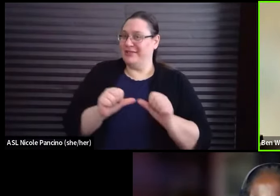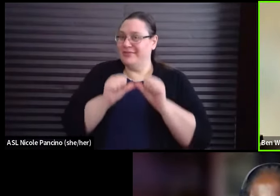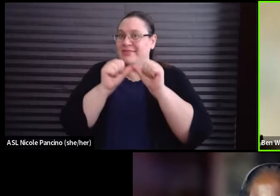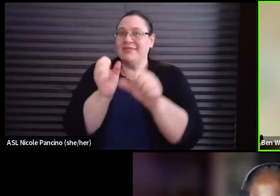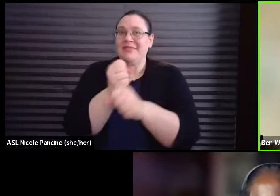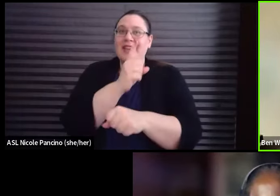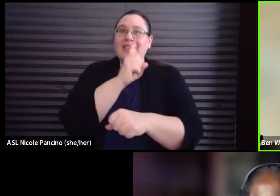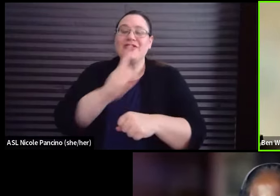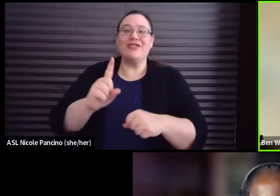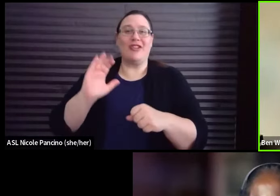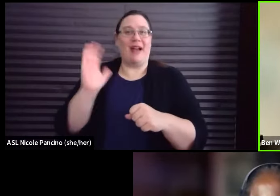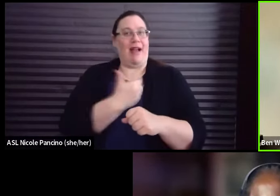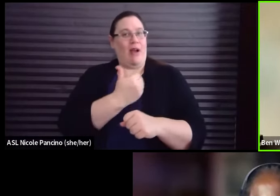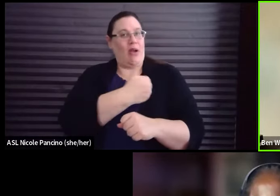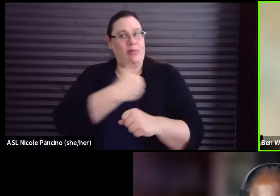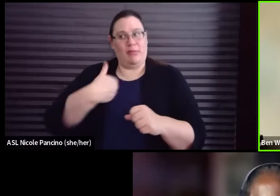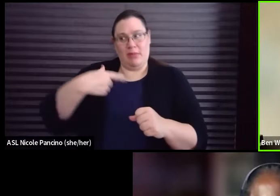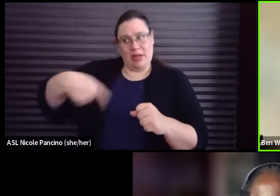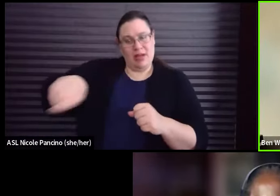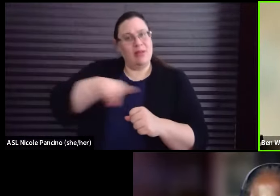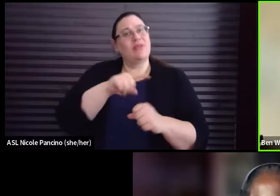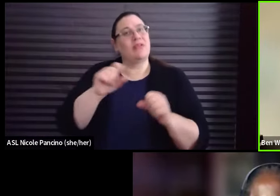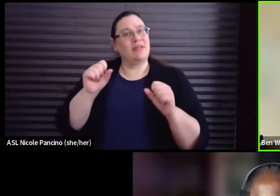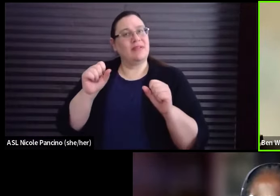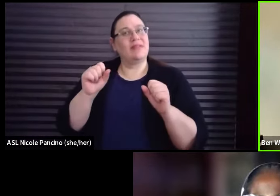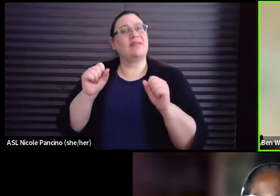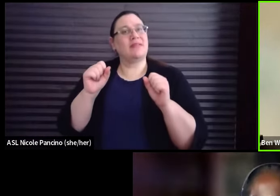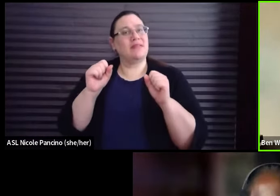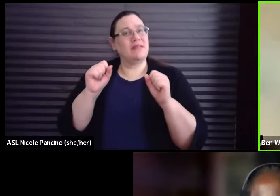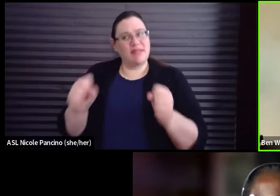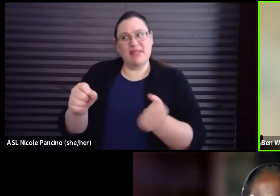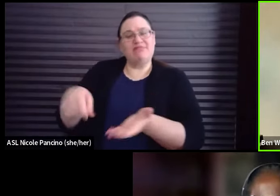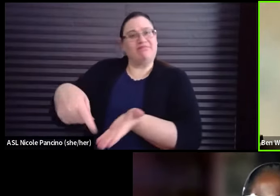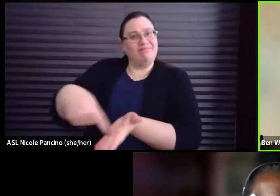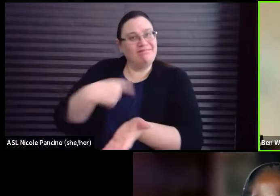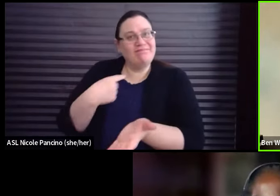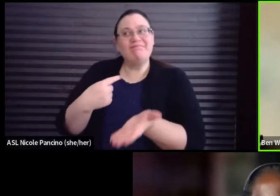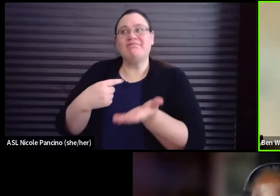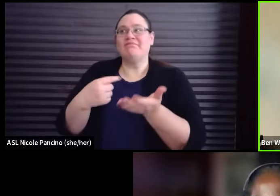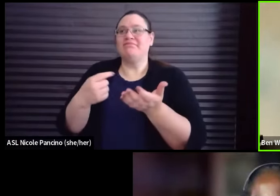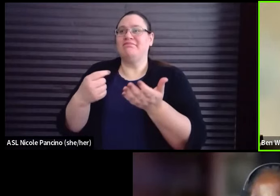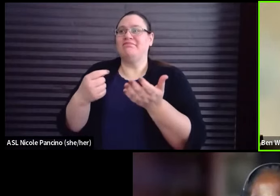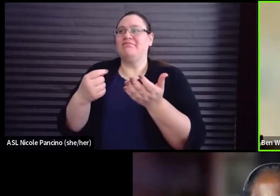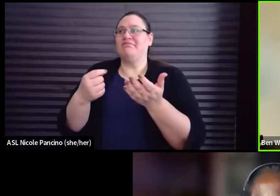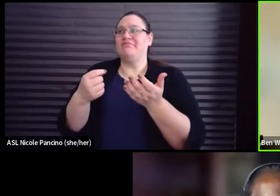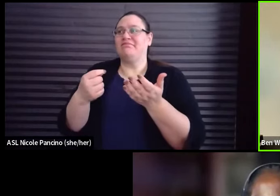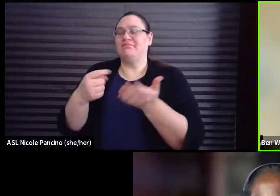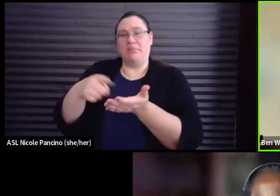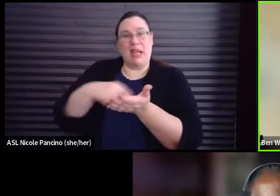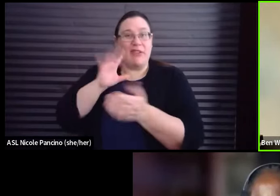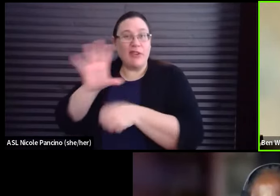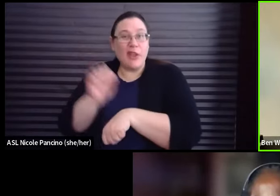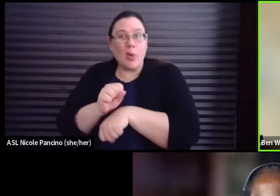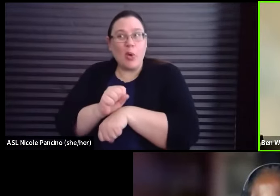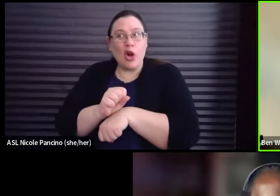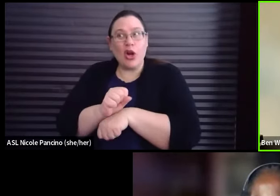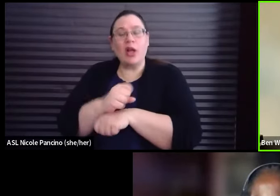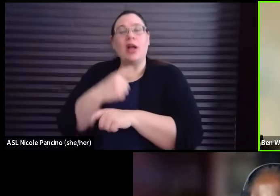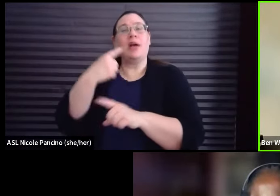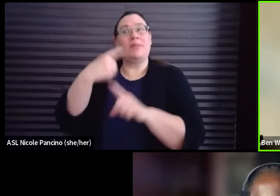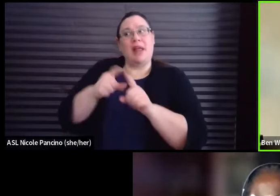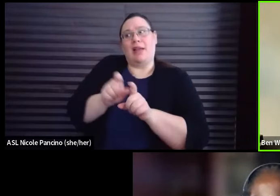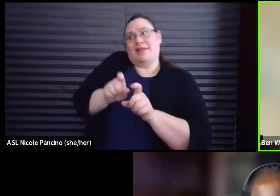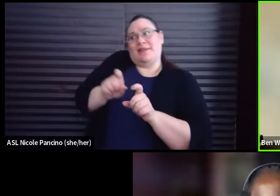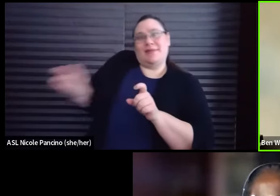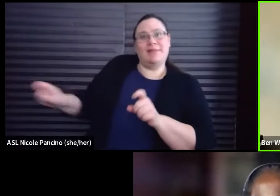that our members are able to be paid, and not just paid for the work, but that it's going towards our pension and